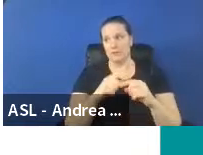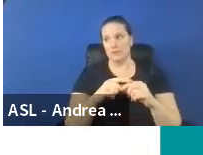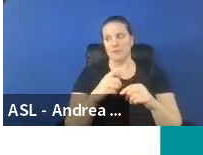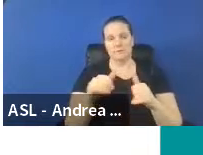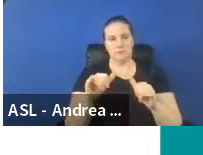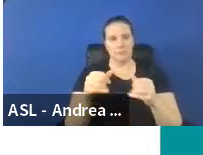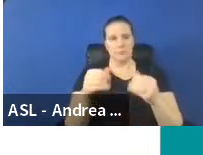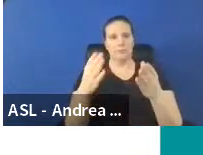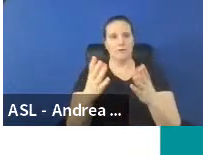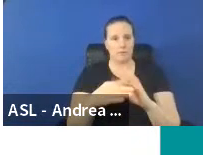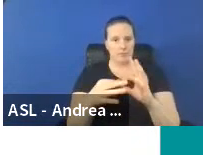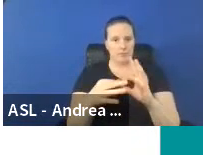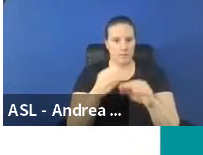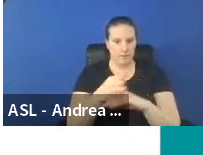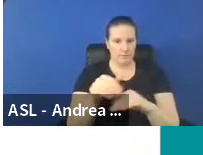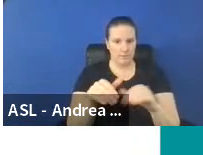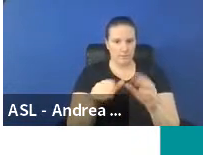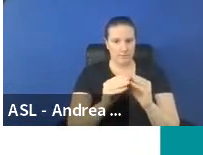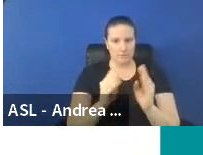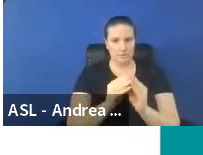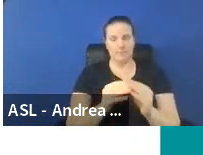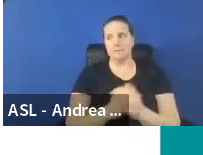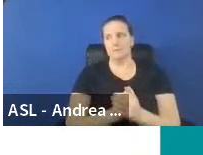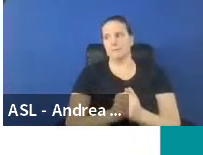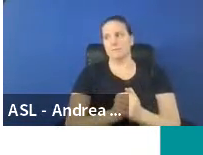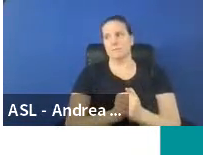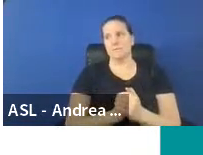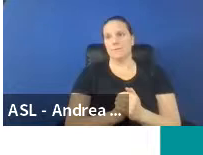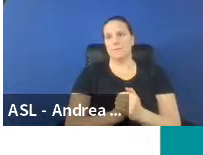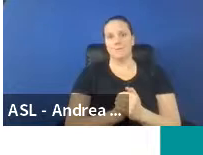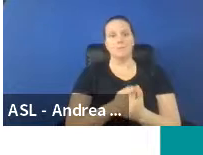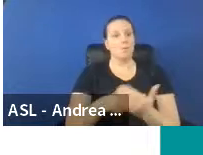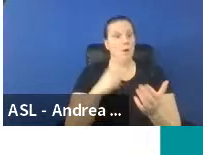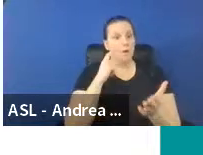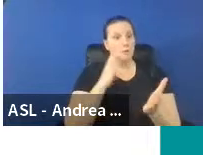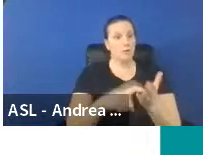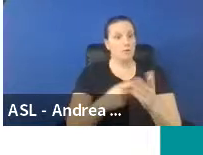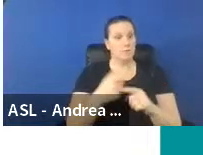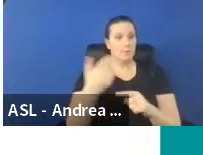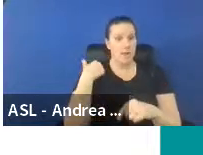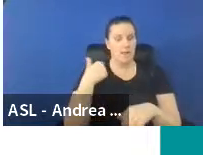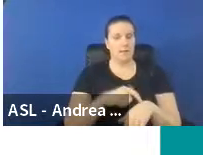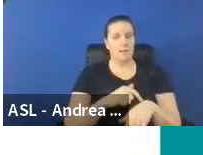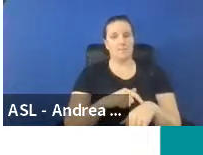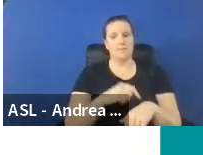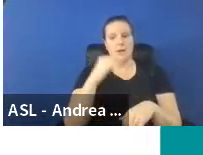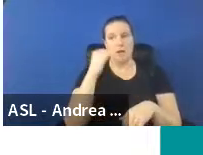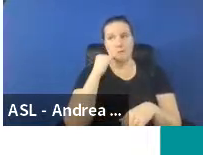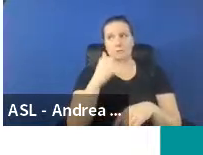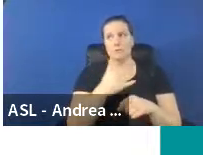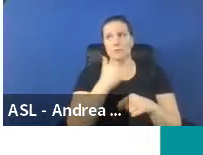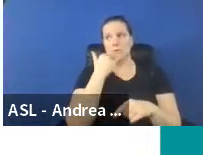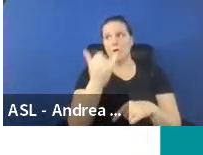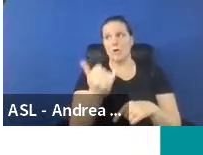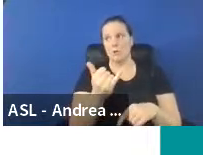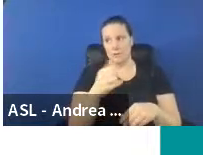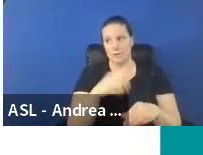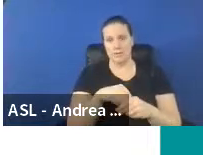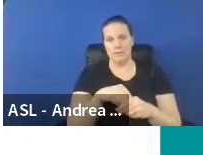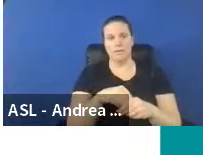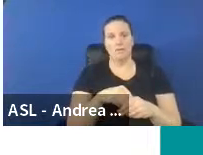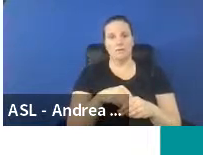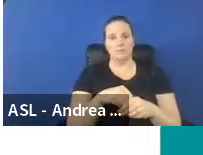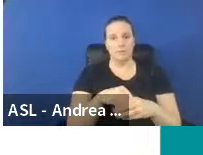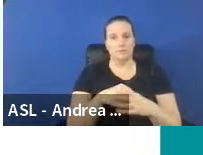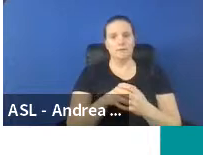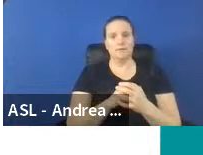provide comments after the meeting. What I did notice from last time was that if you call in, it's good to